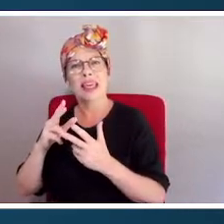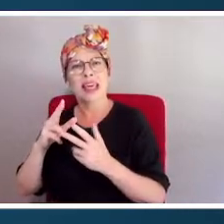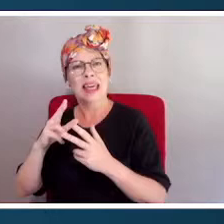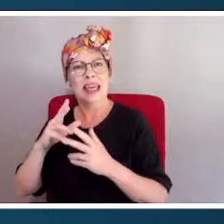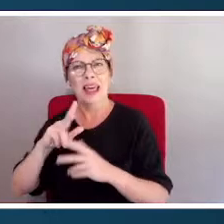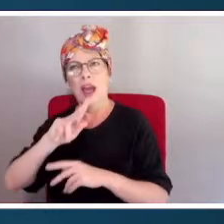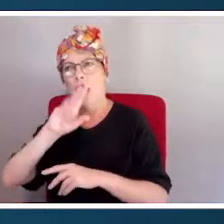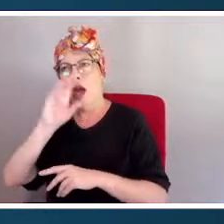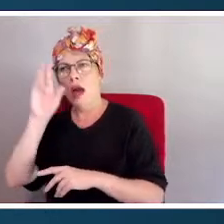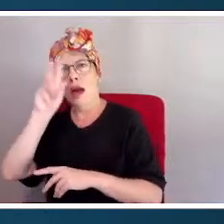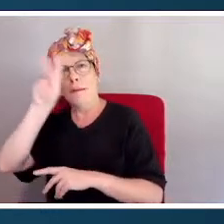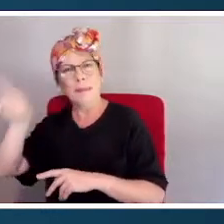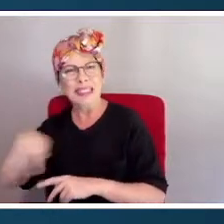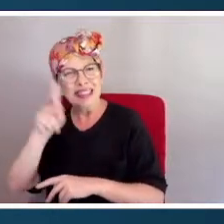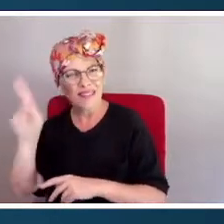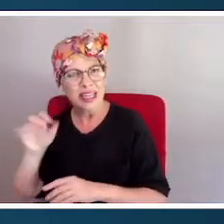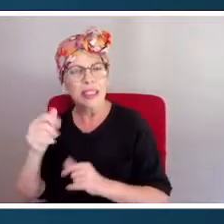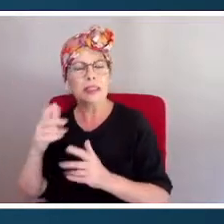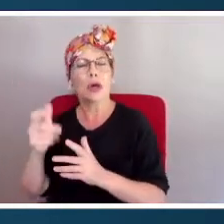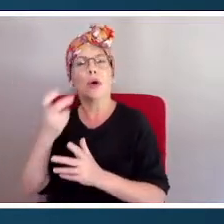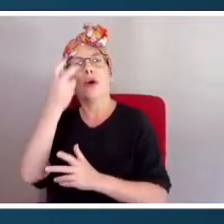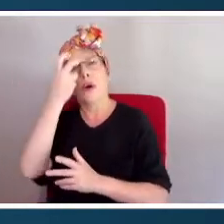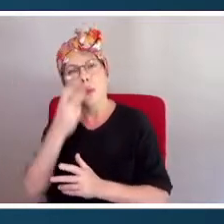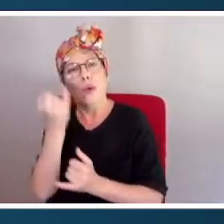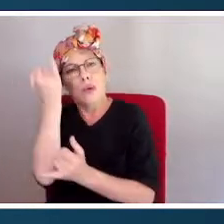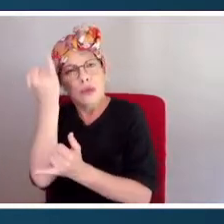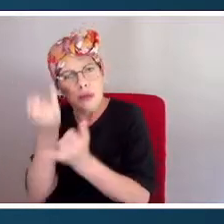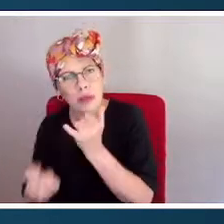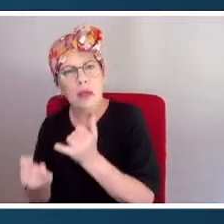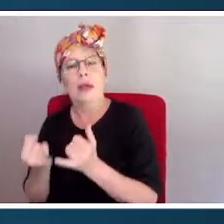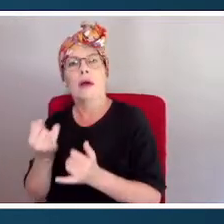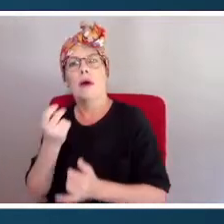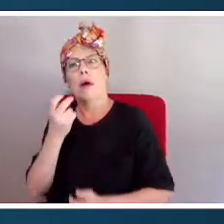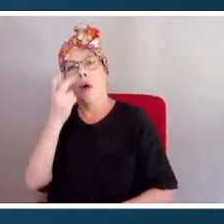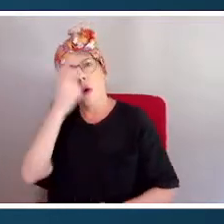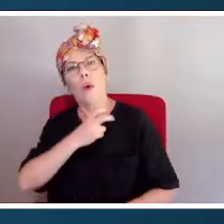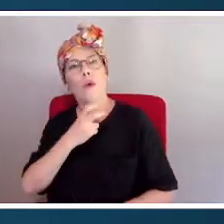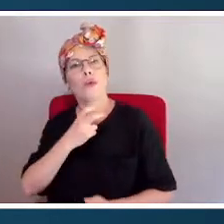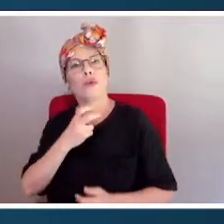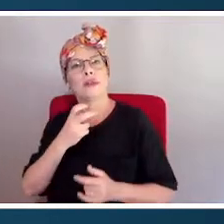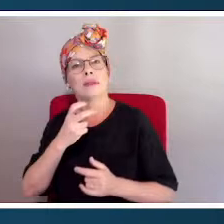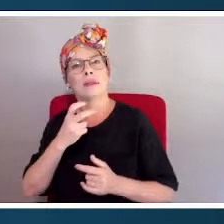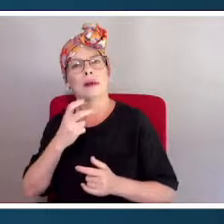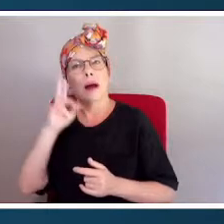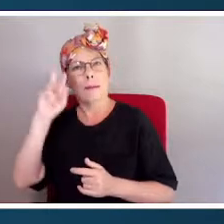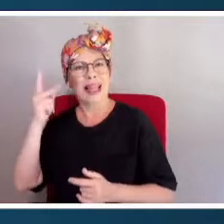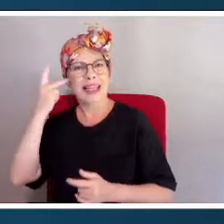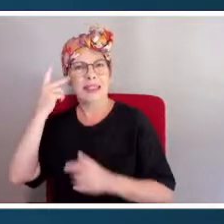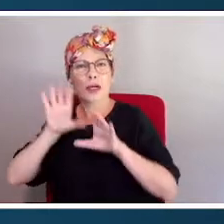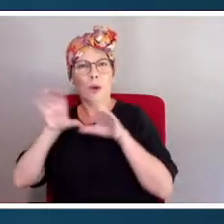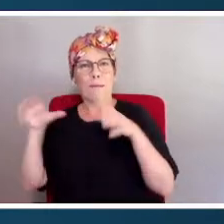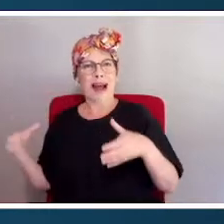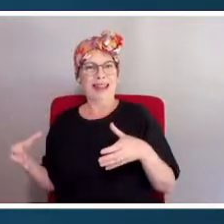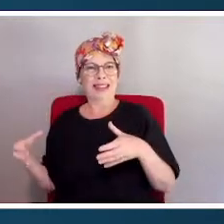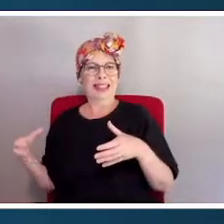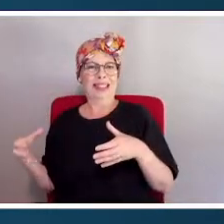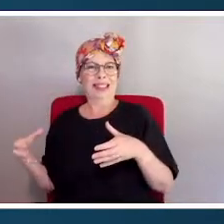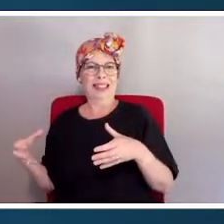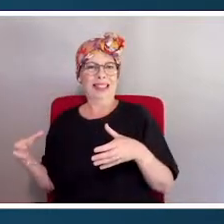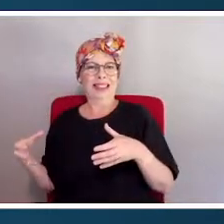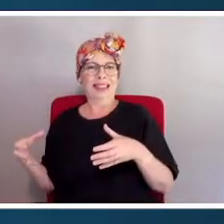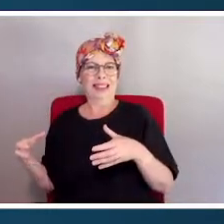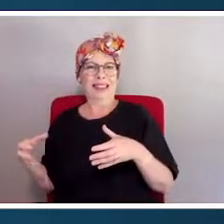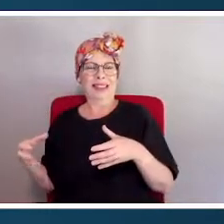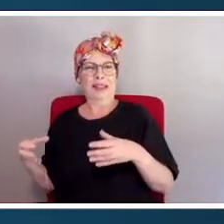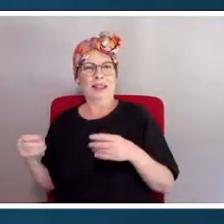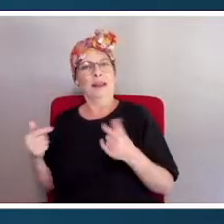Minister. So in a heartfelt way, I want to say Dhanyavad, Vinaka Vakalevu, and thank you to